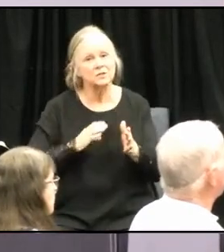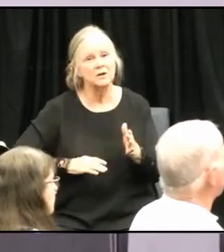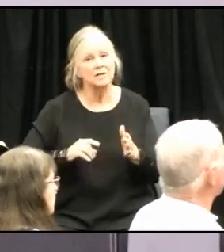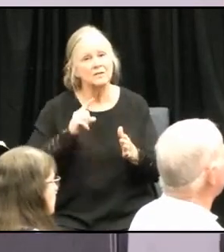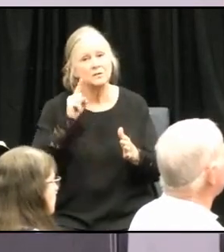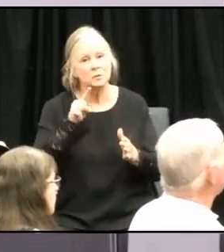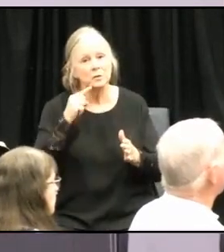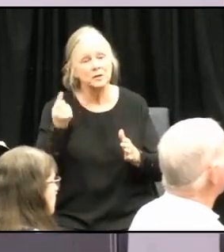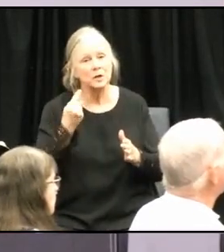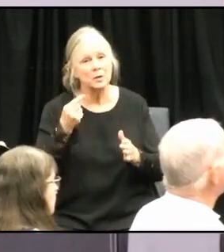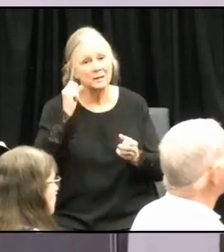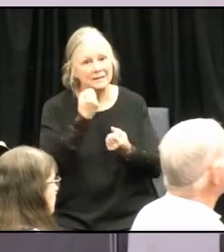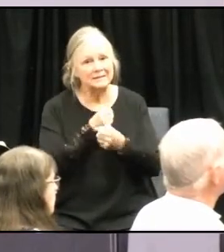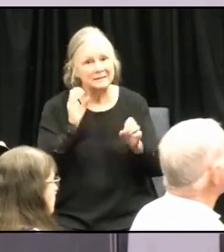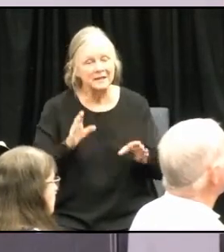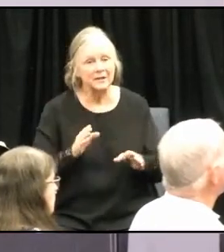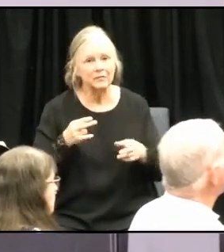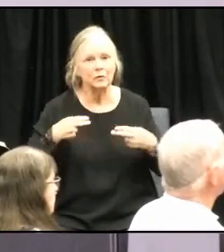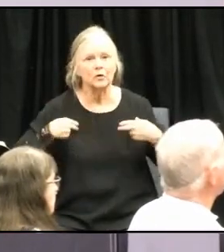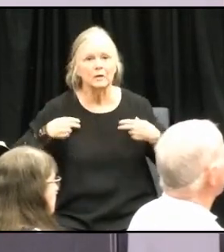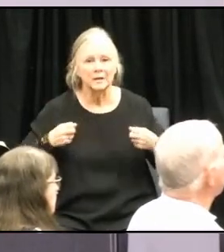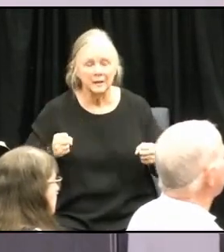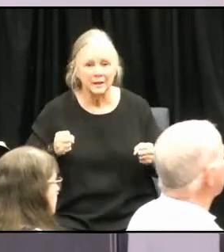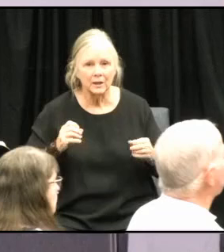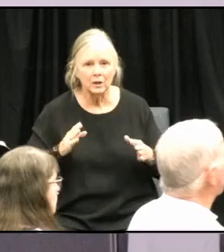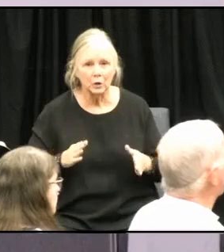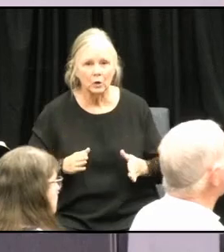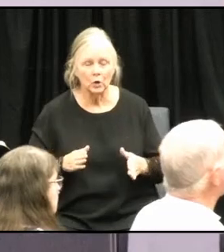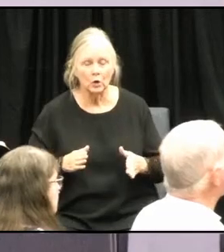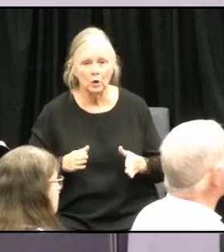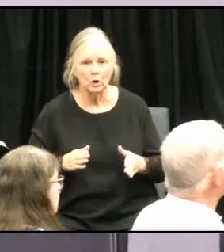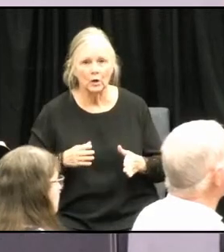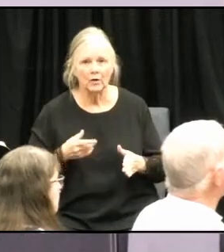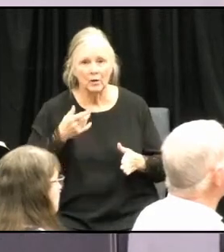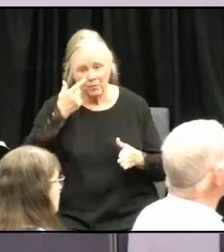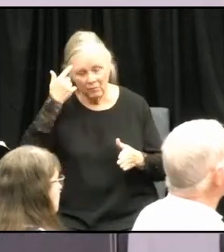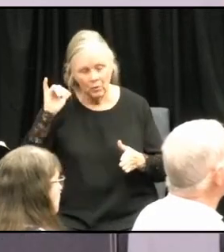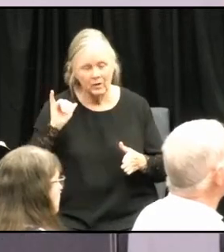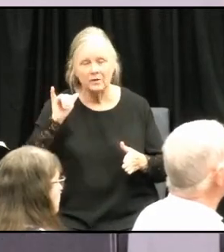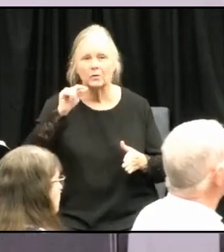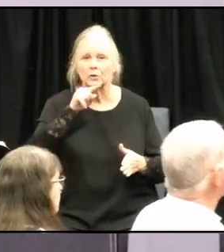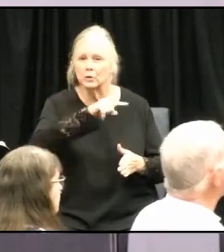Deliverer, Healer, and eternity. Receive Him